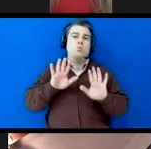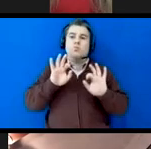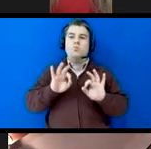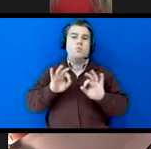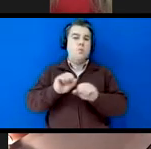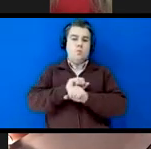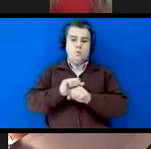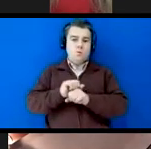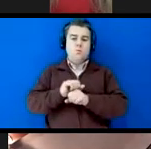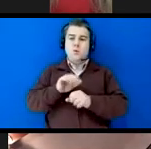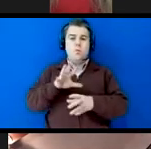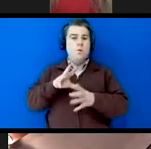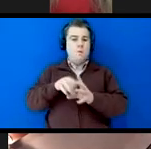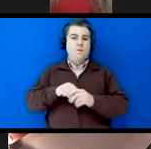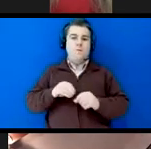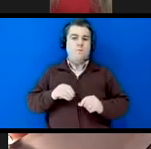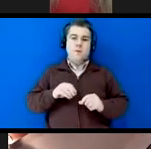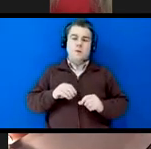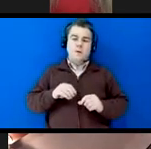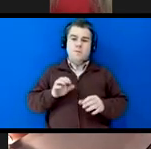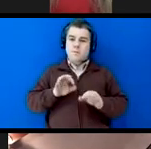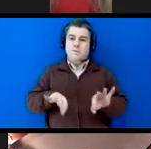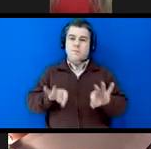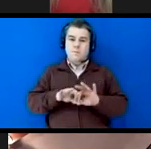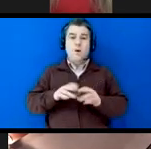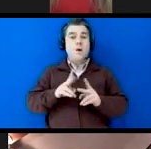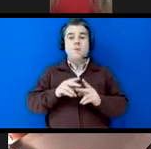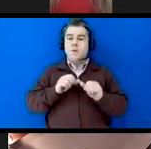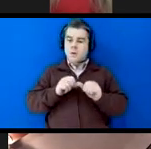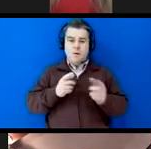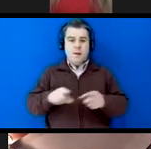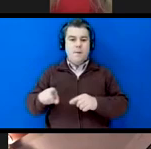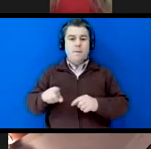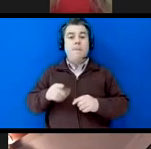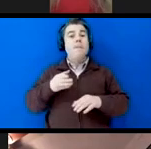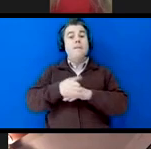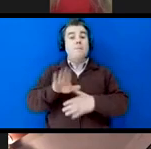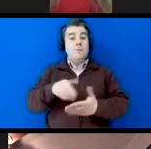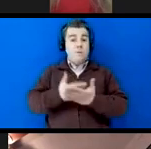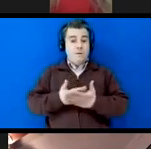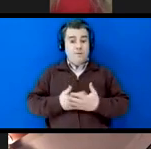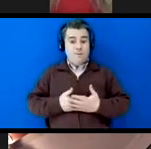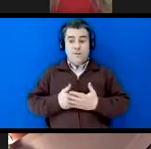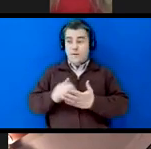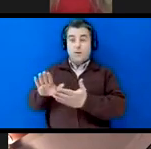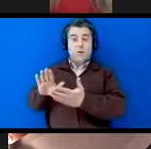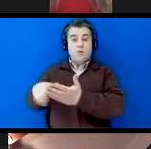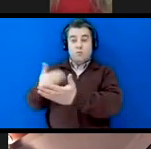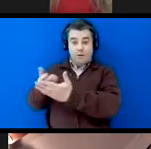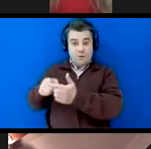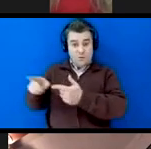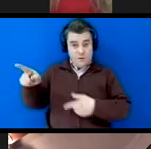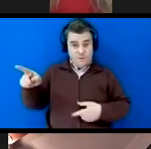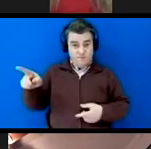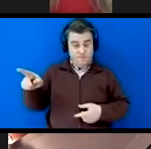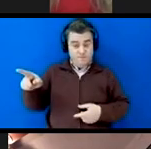and that's the key to the system. Couple things that keep happening. So upon arrival of the product to your friend